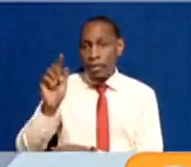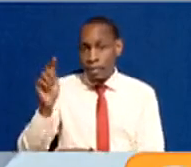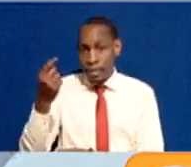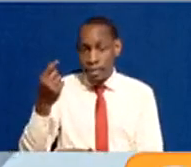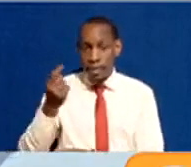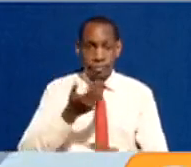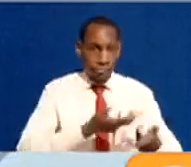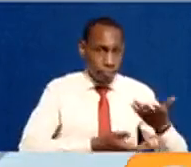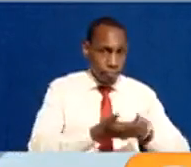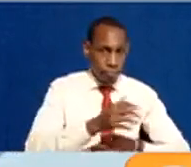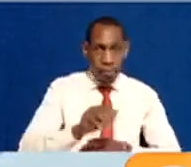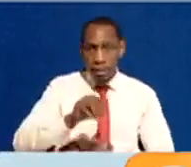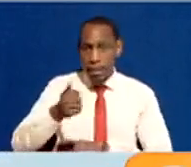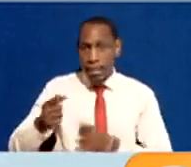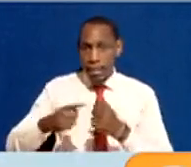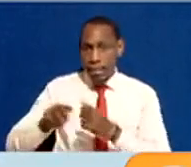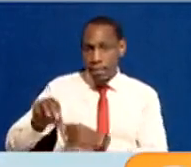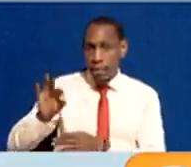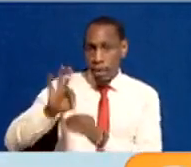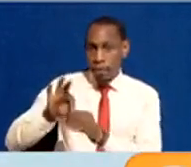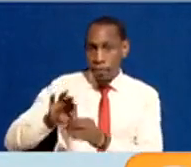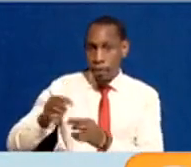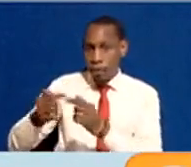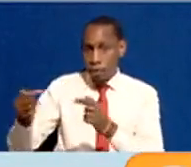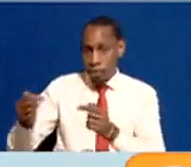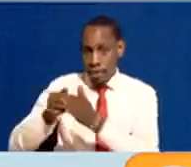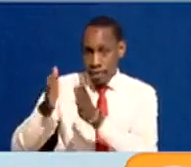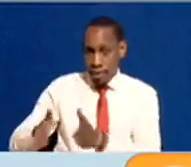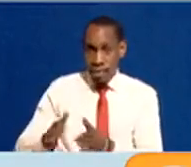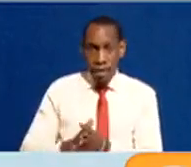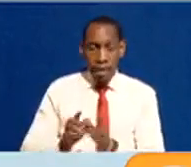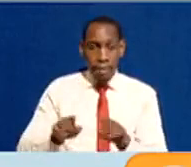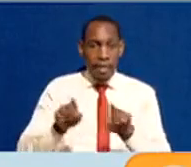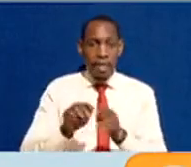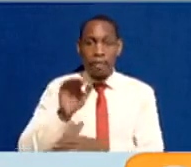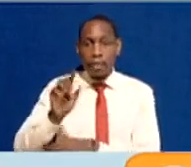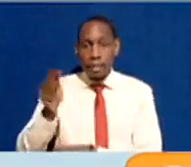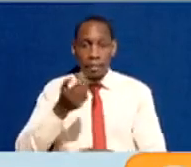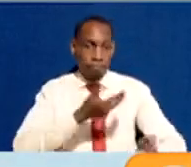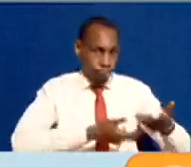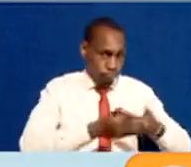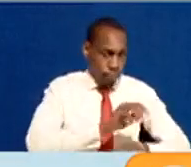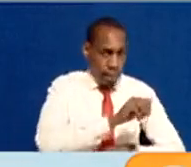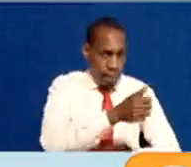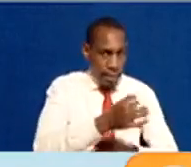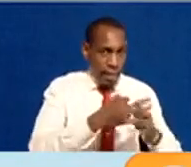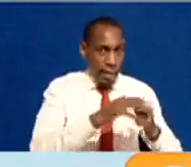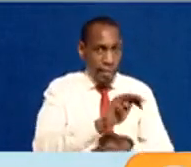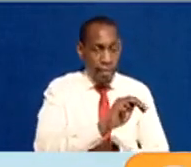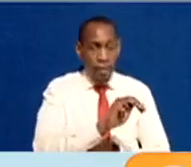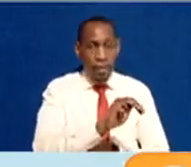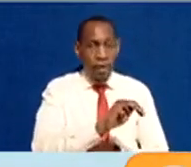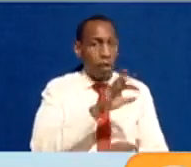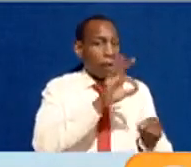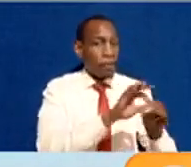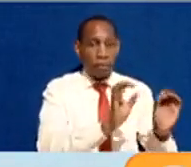to reach out to the other 6 million who voted for his opponent, but shouldn't we also ask him to reach out to the 8 million